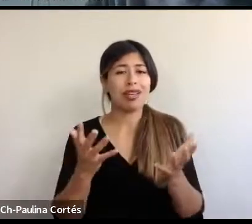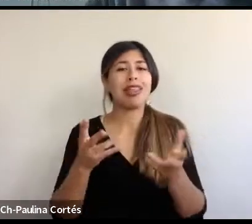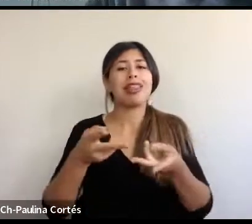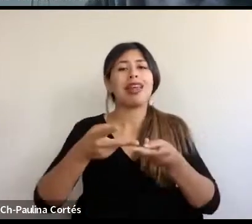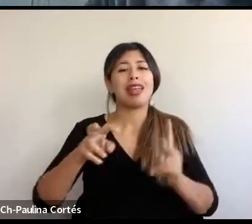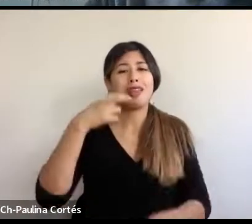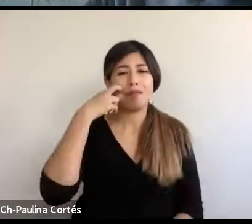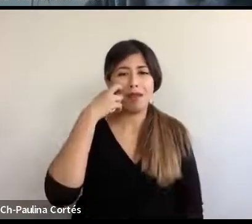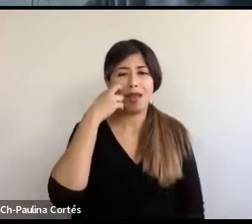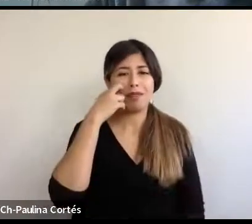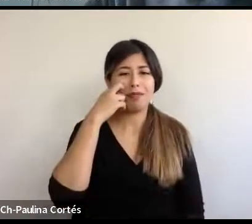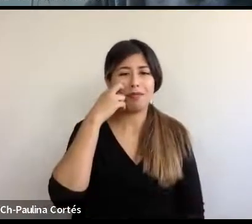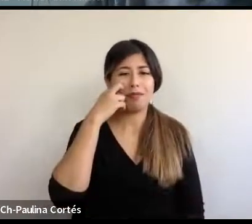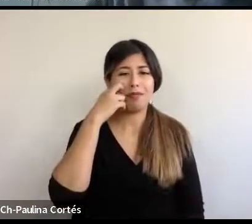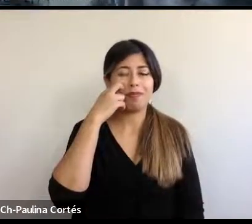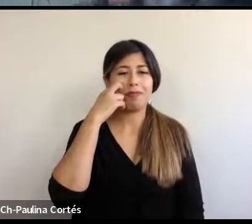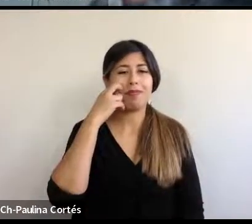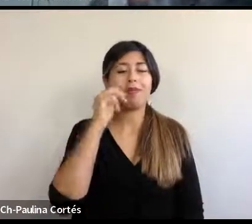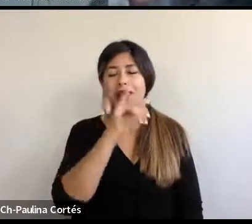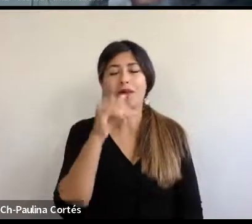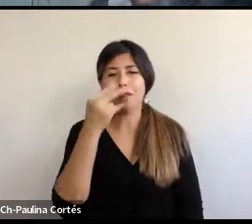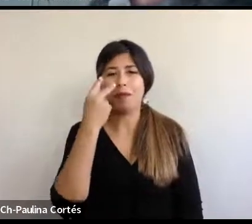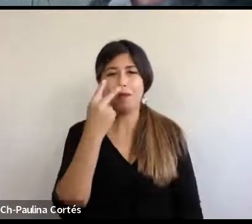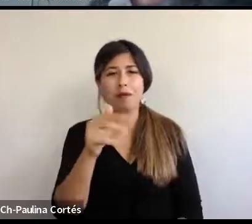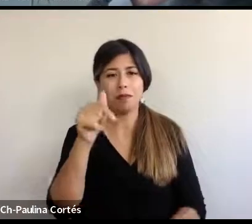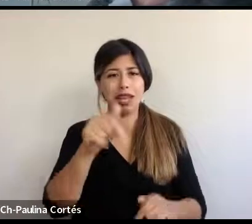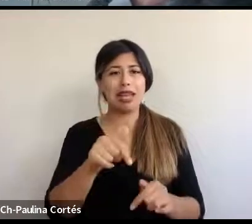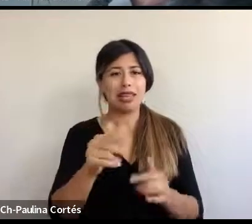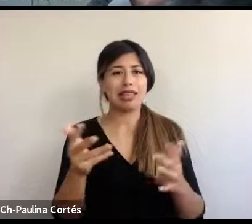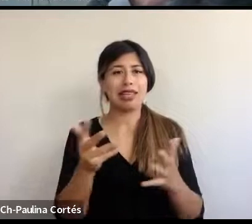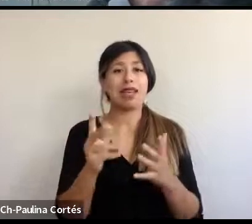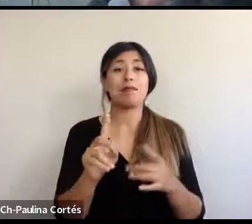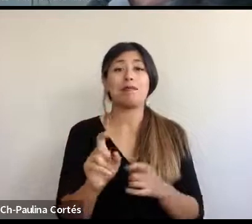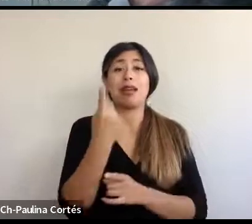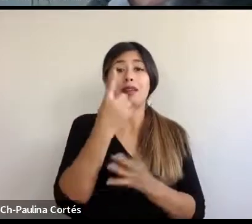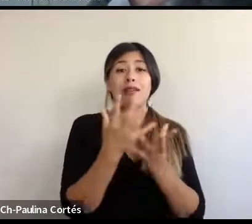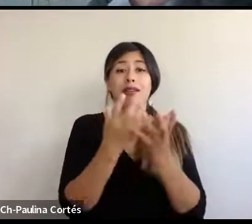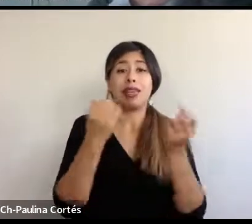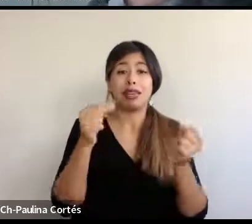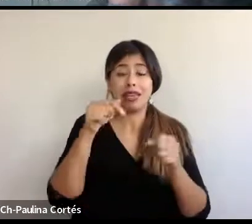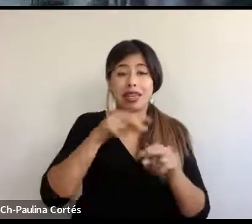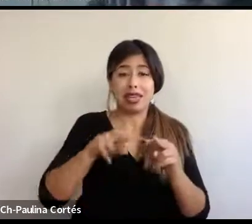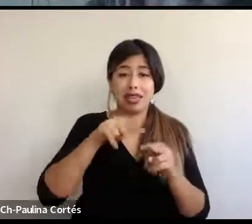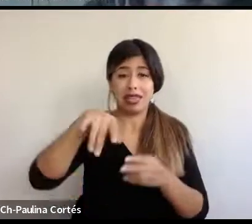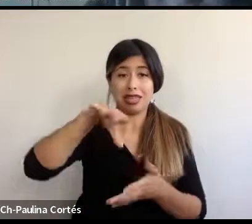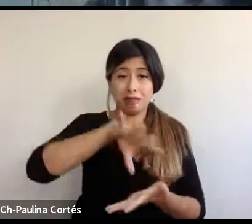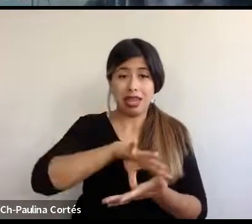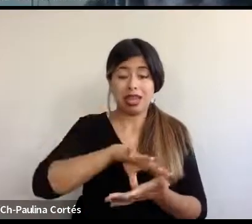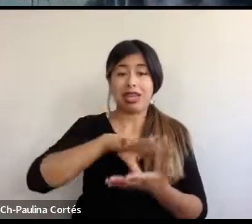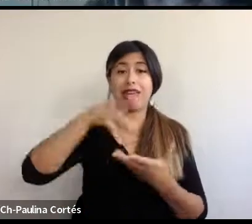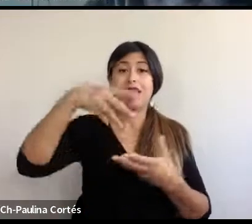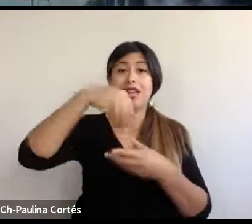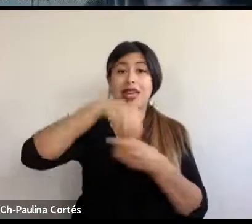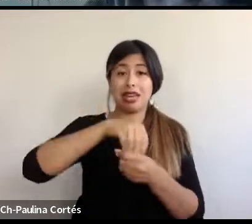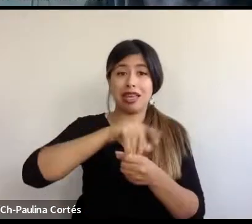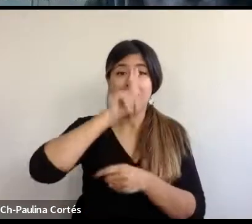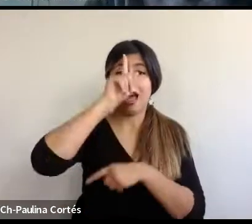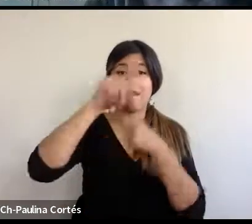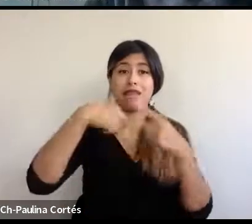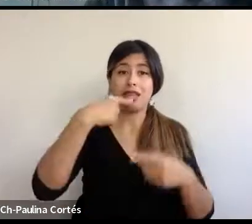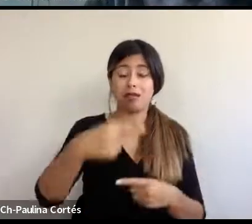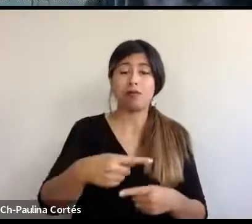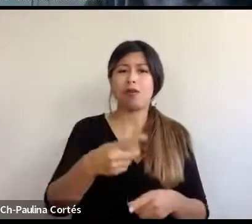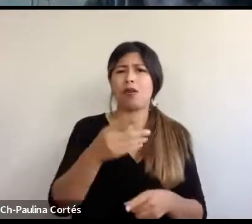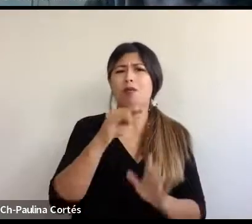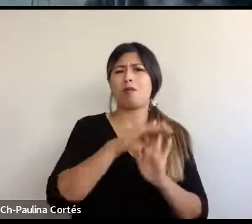were actually the first festival in Czech Republic who included virtual reality in its program. So we are happy that we will